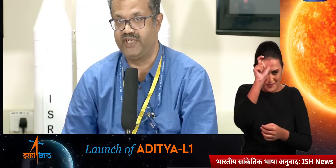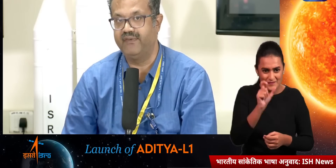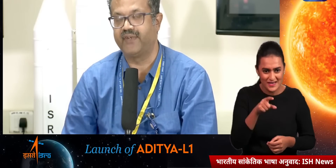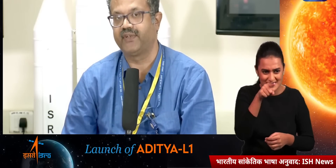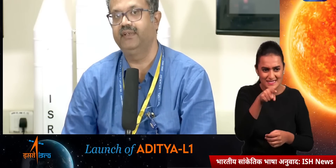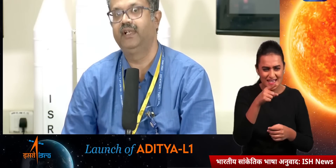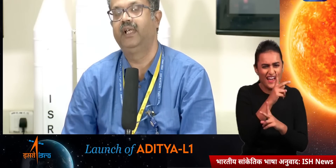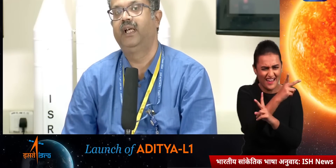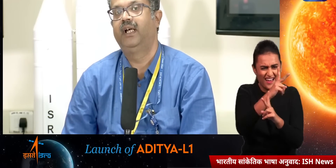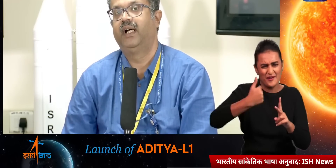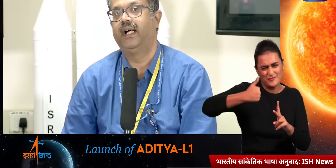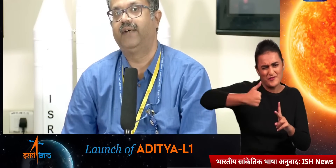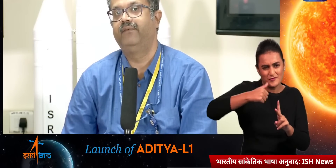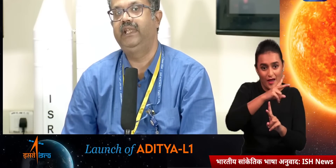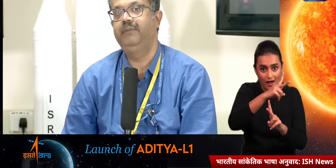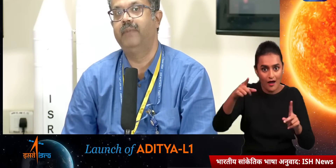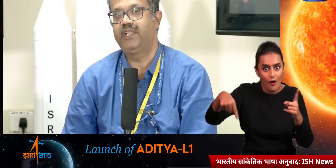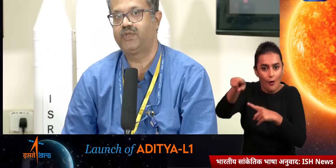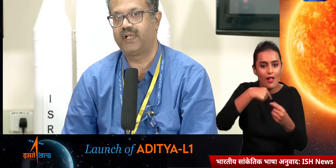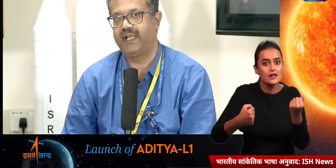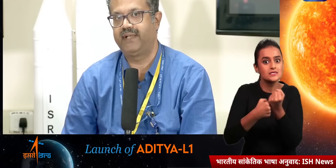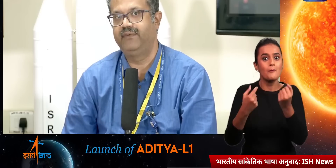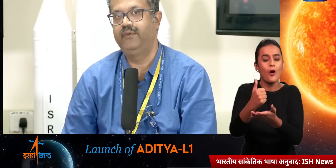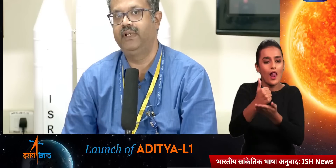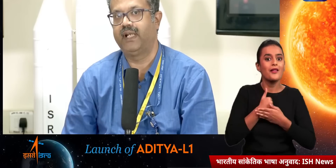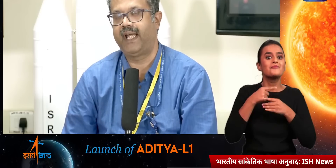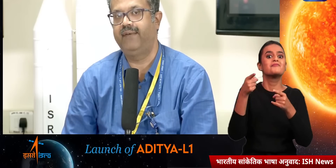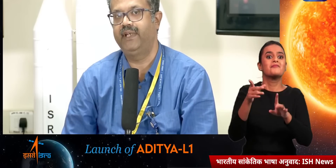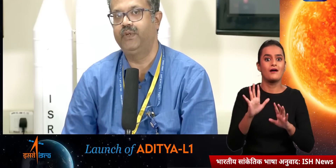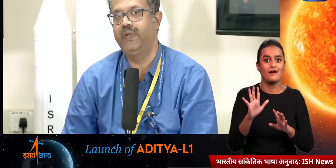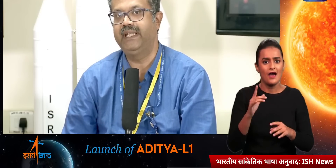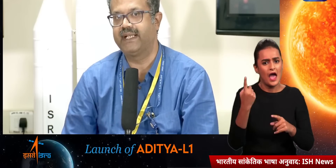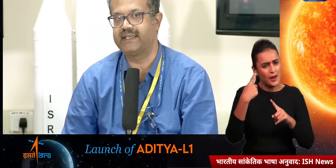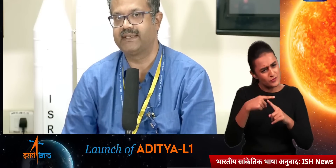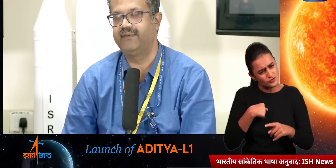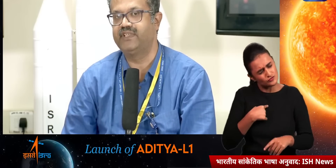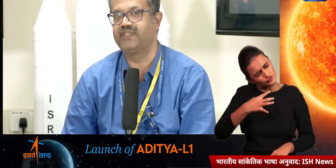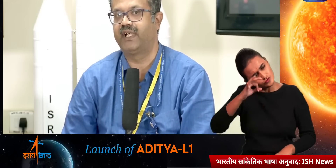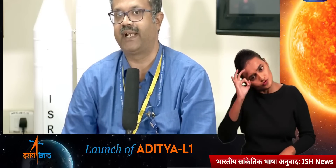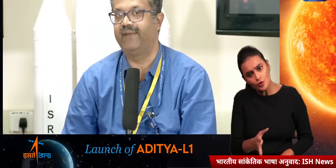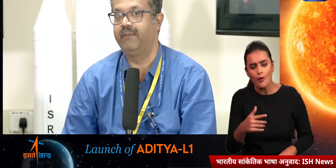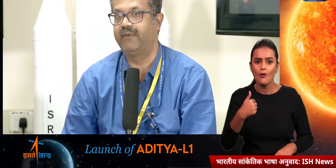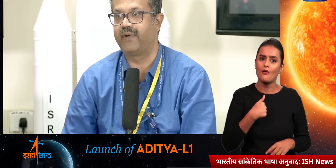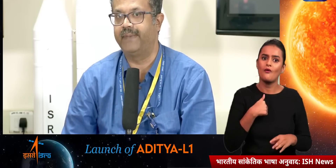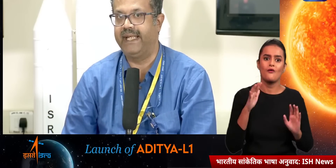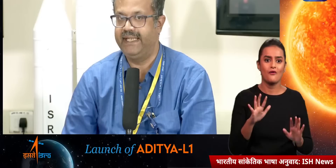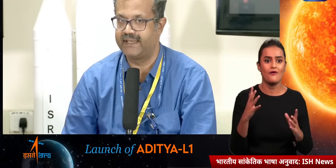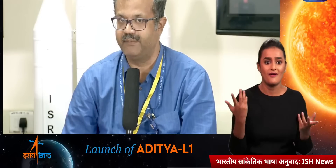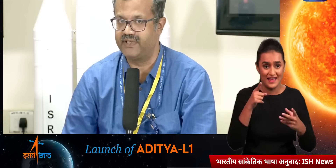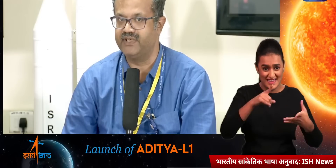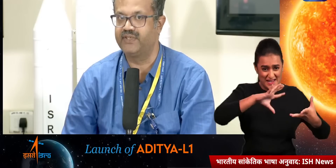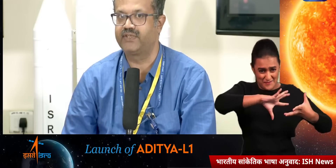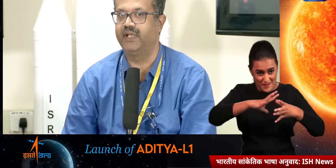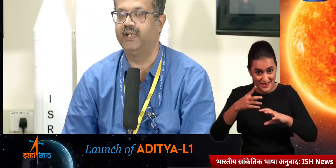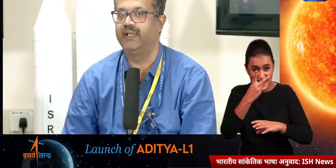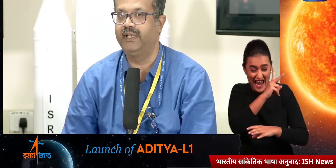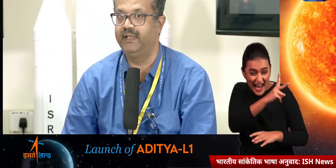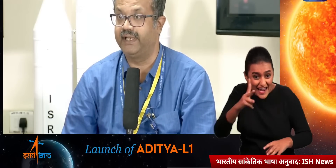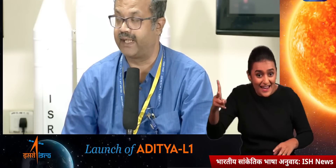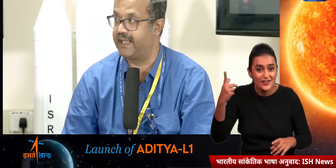G. Srinivasan, we made sure that we will have a unique data set which is not available from any other